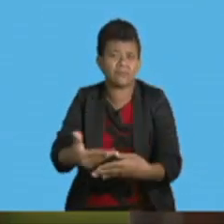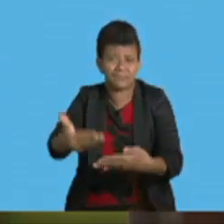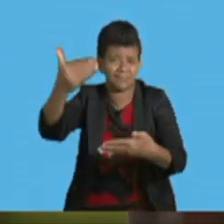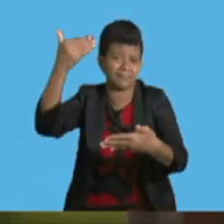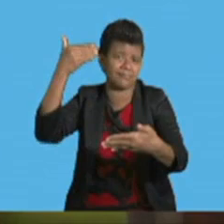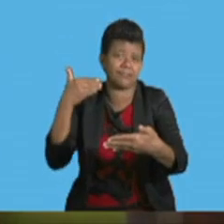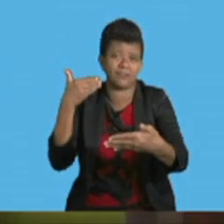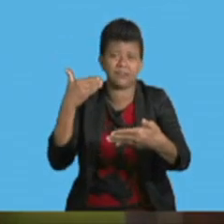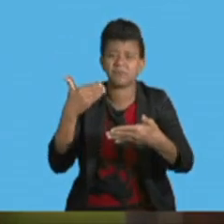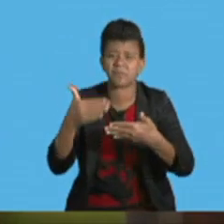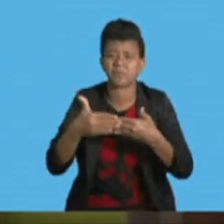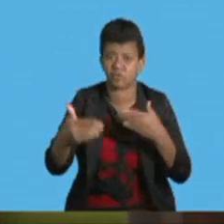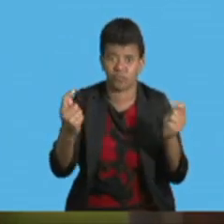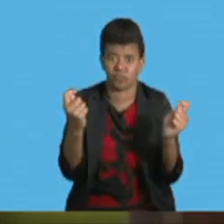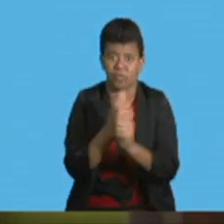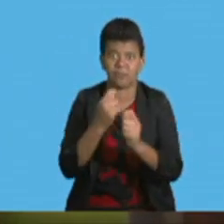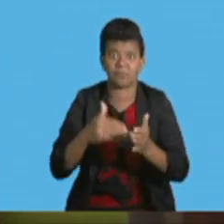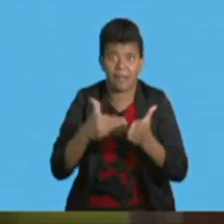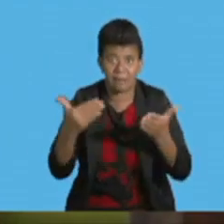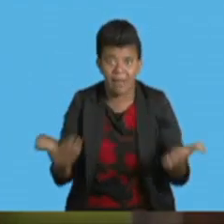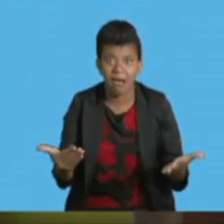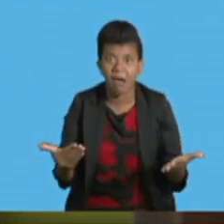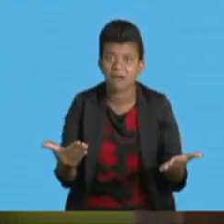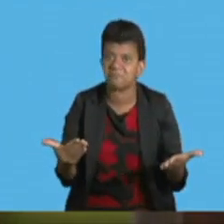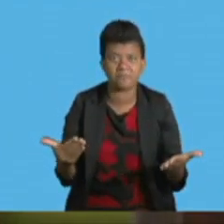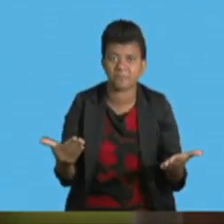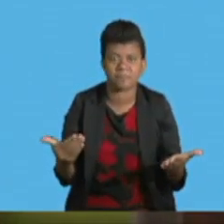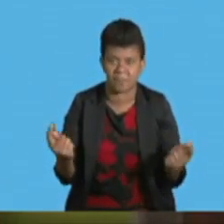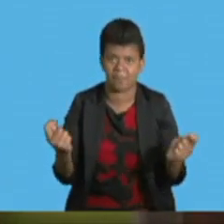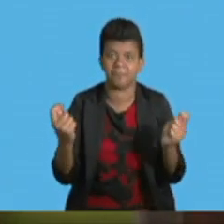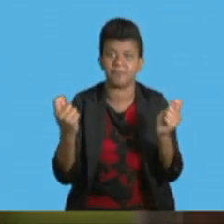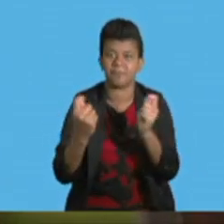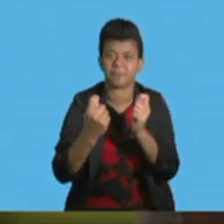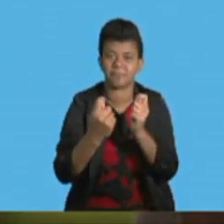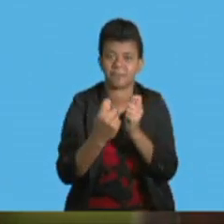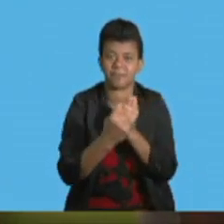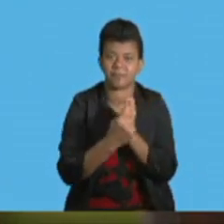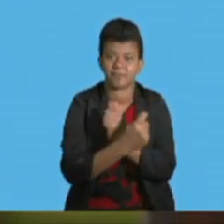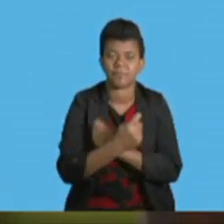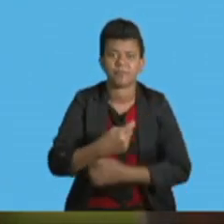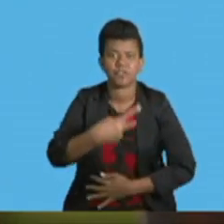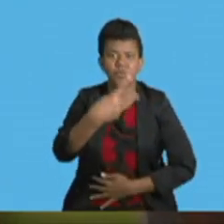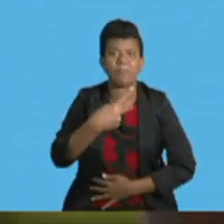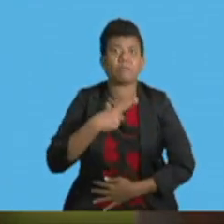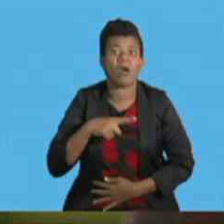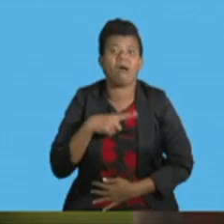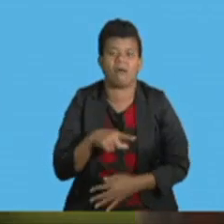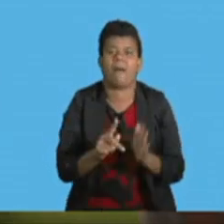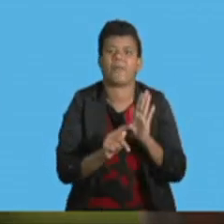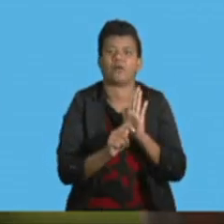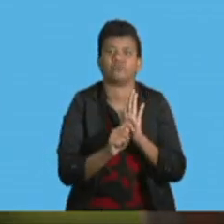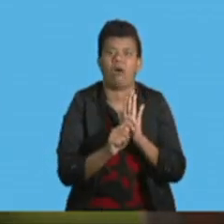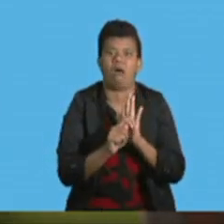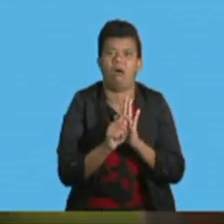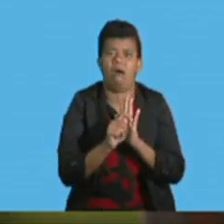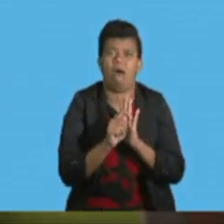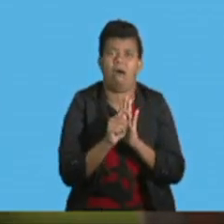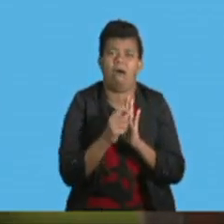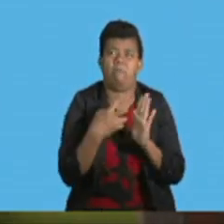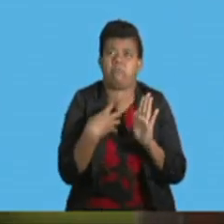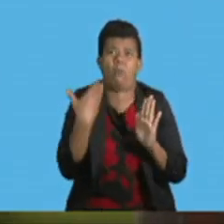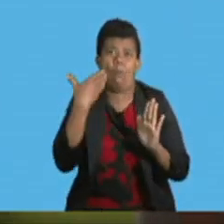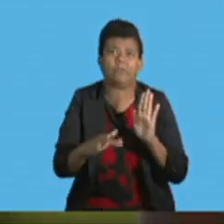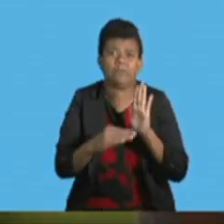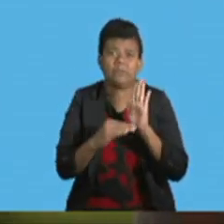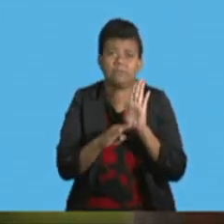kinds of things that we are doing in this world, or in terms of our temperature growth will exceed the limit at which it is too